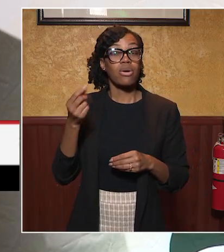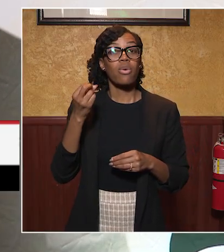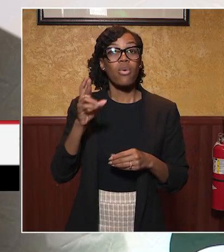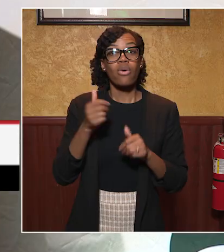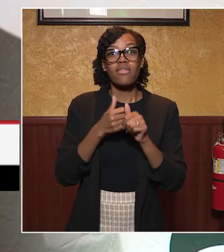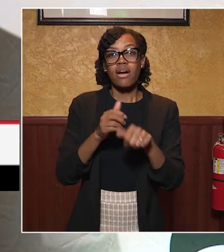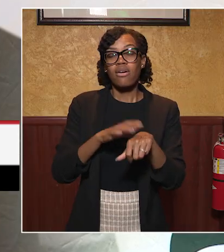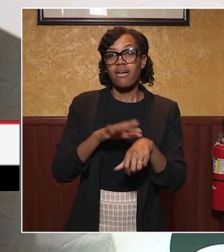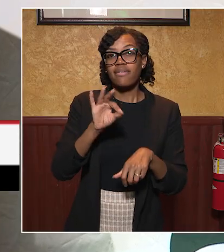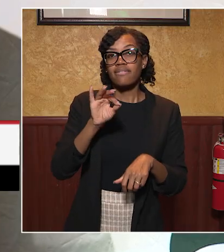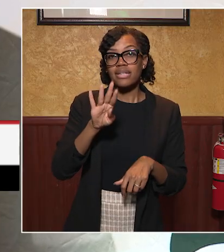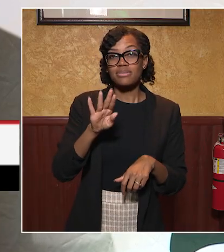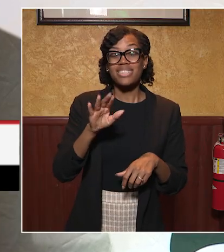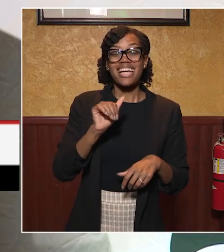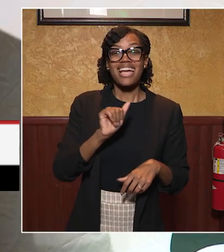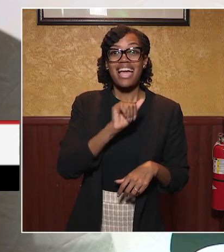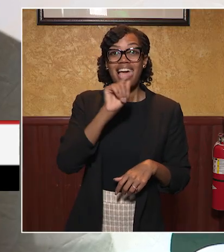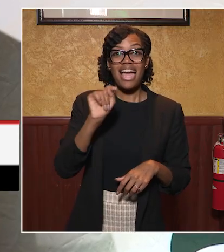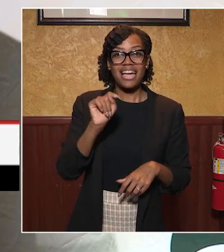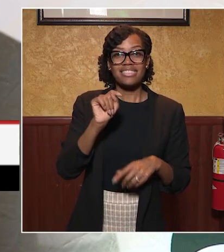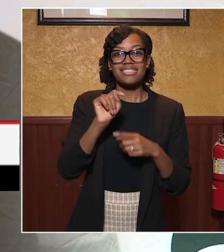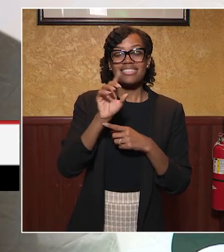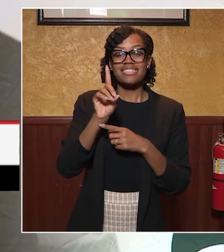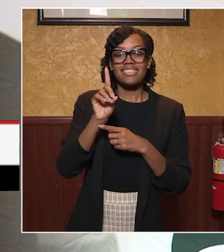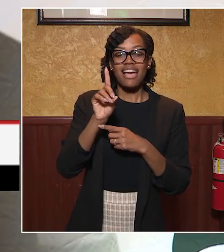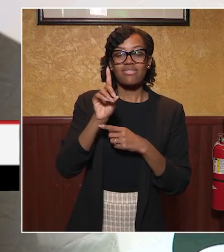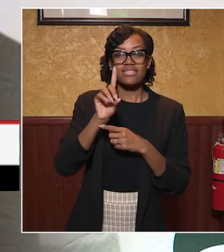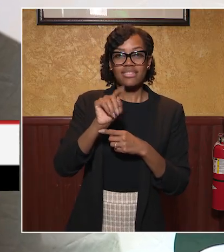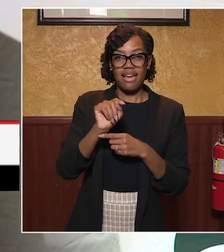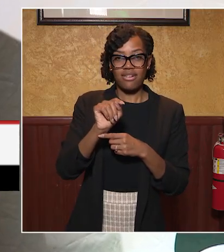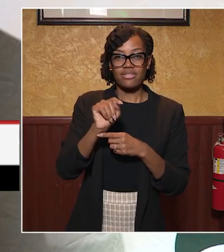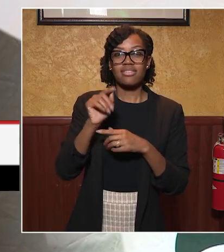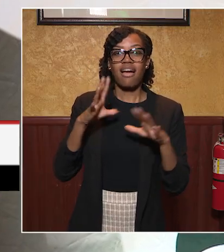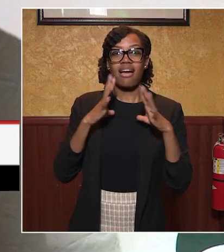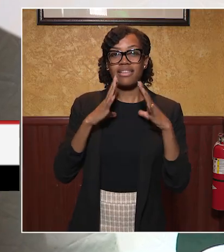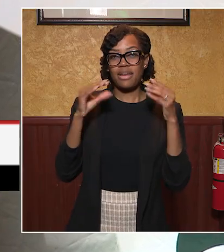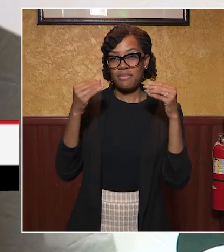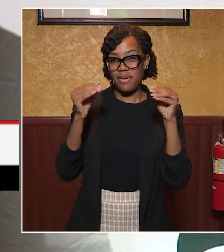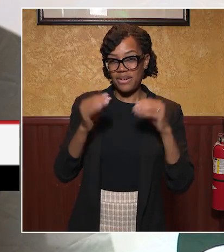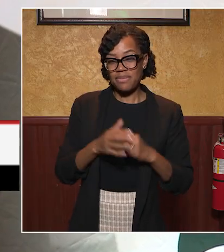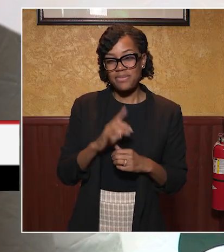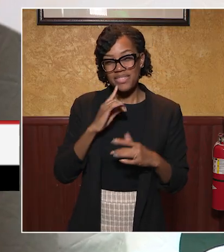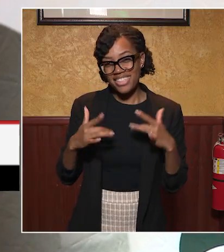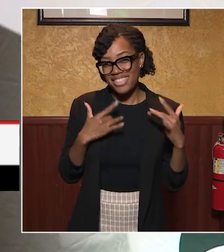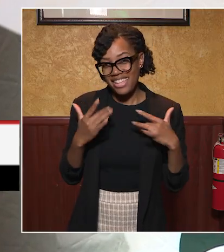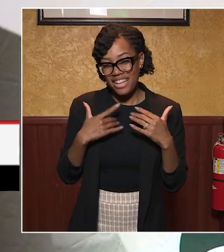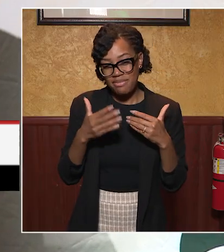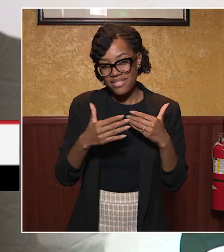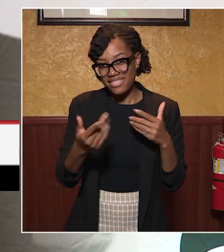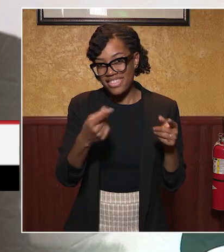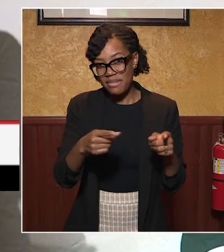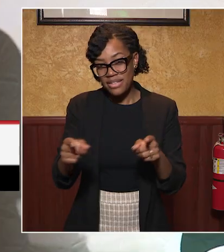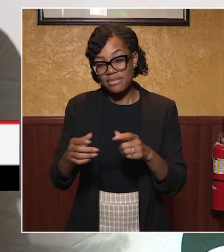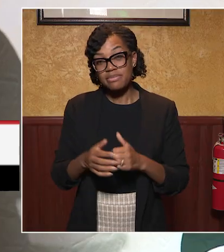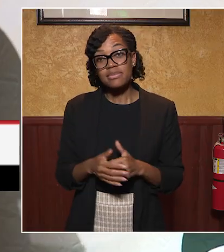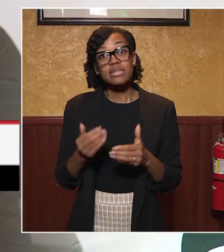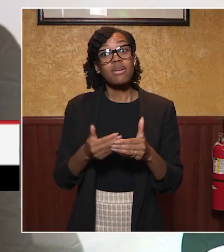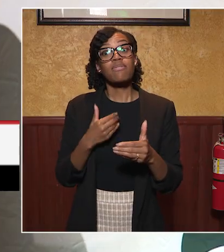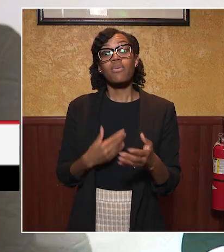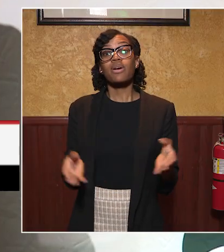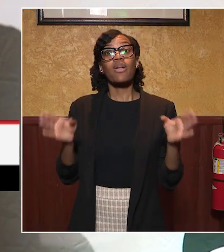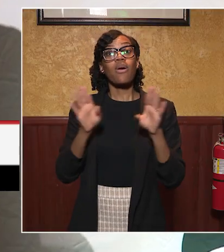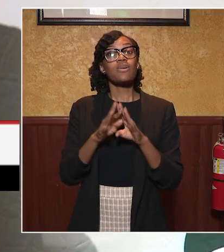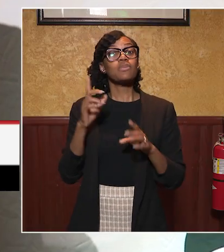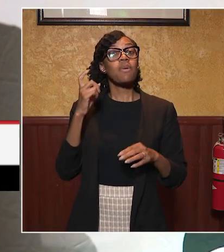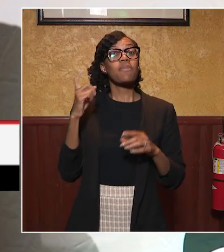Downtown DC Holiday Market. So we are incredibly, incredibly excited about all that's ahead. And before we close, we have one more